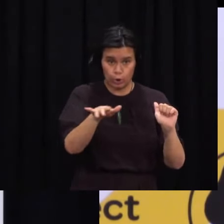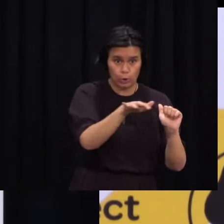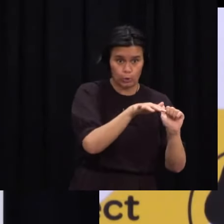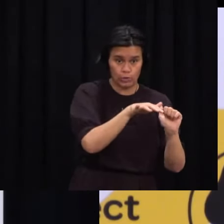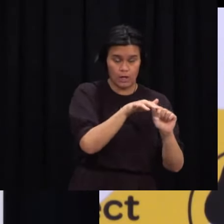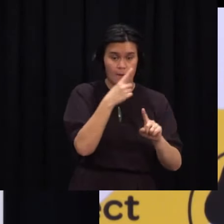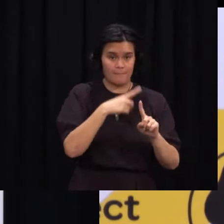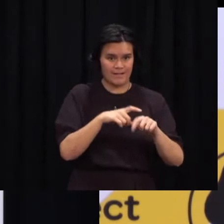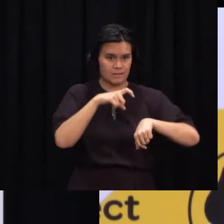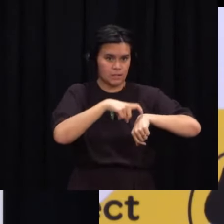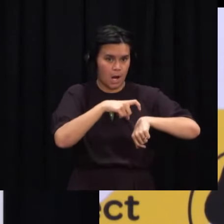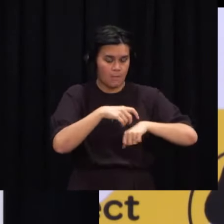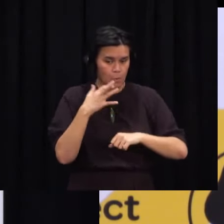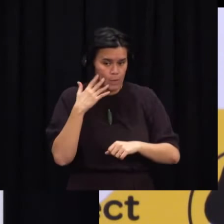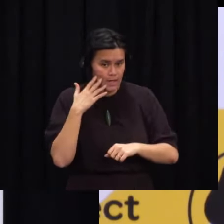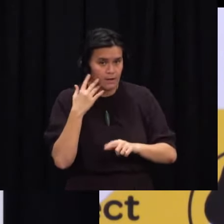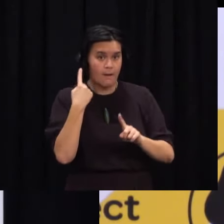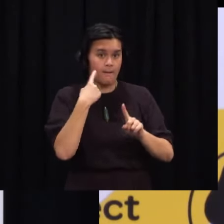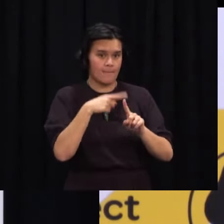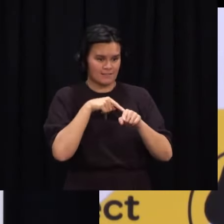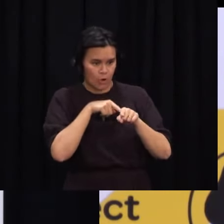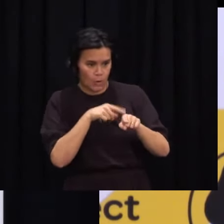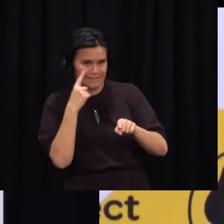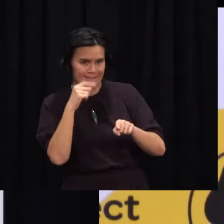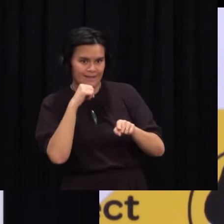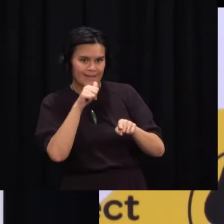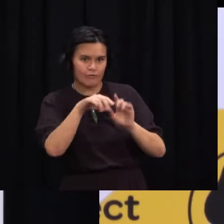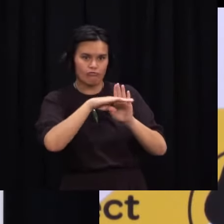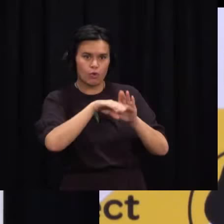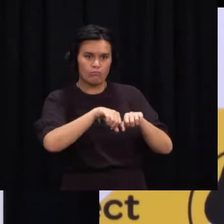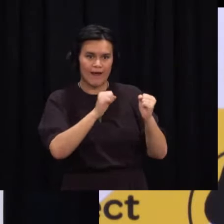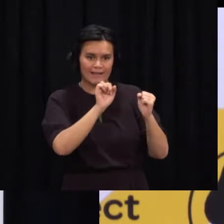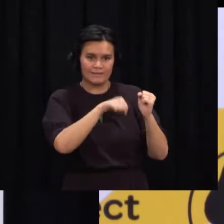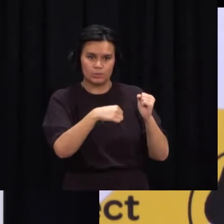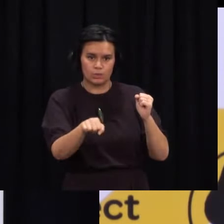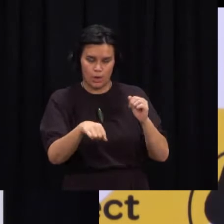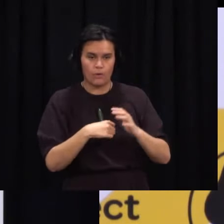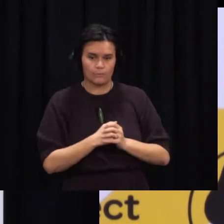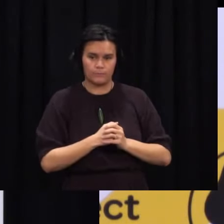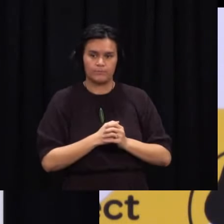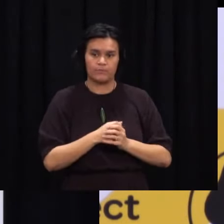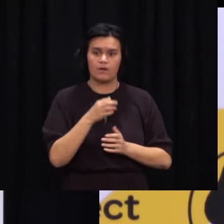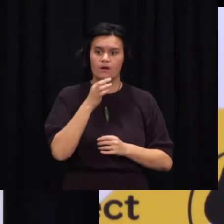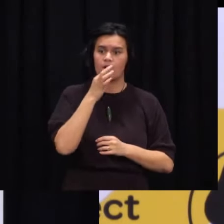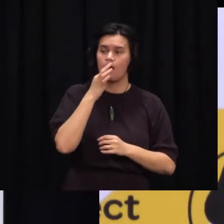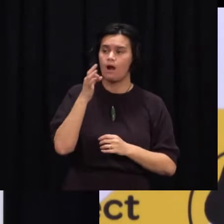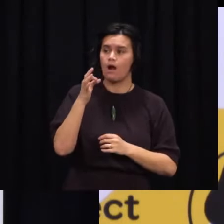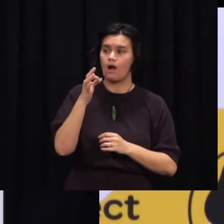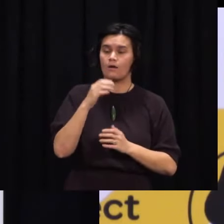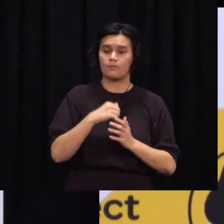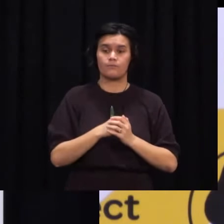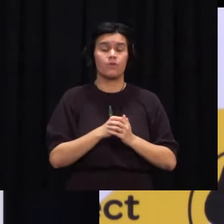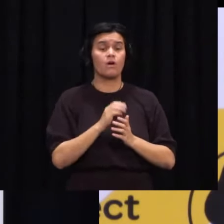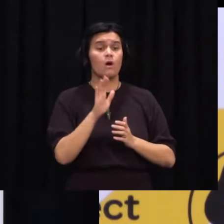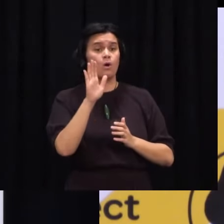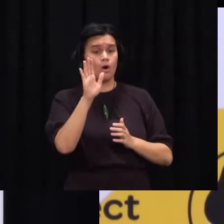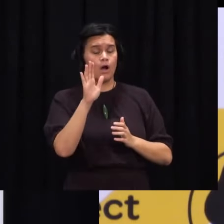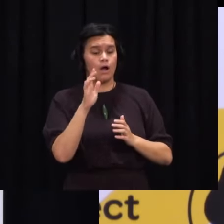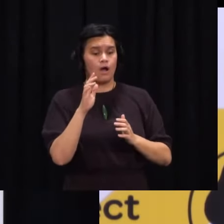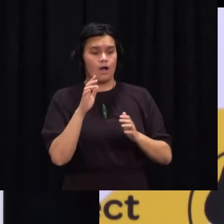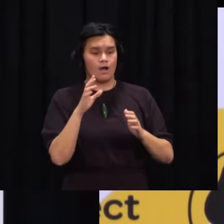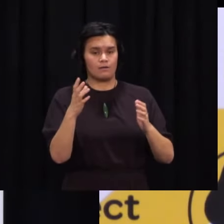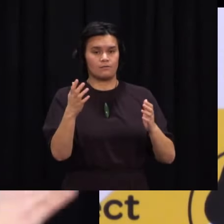we want to see whether or not rules were broken and if we can tighten up the procedures there, and we're doing that at the same time. Taking so long to check the I'll just get a little bit of order